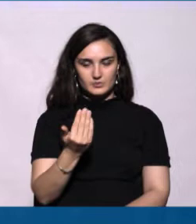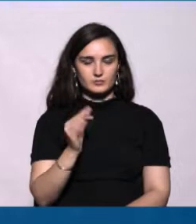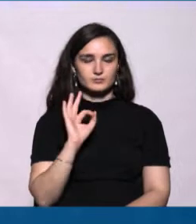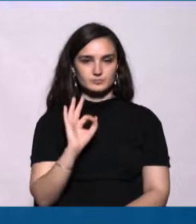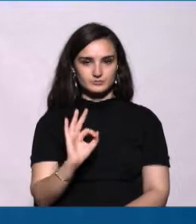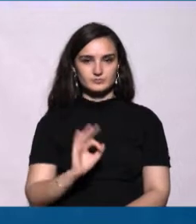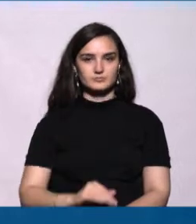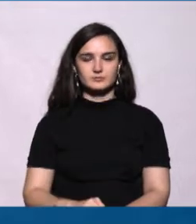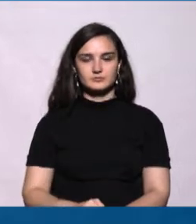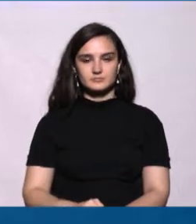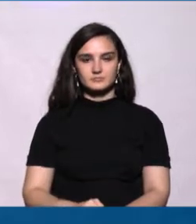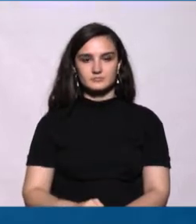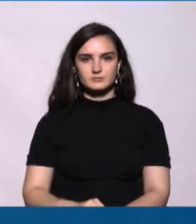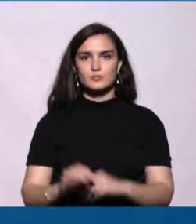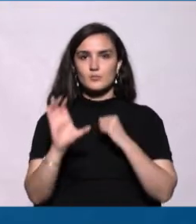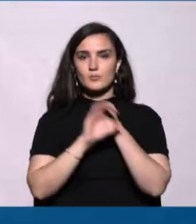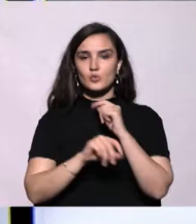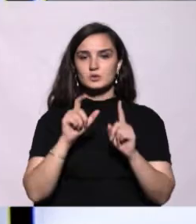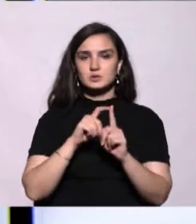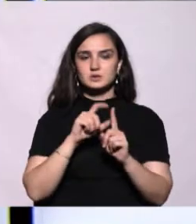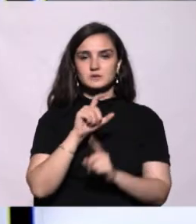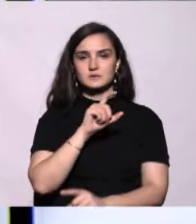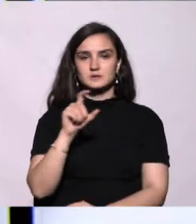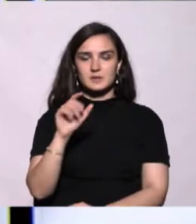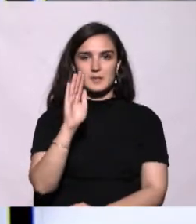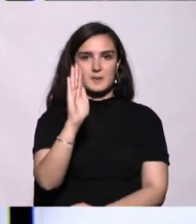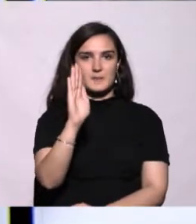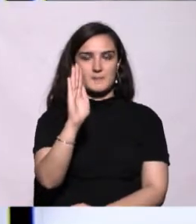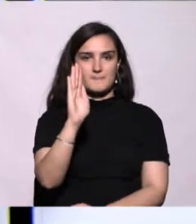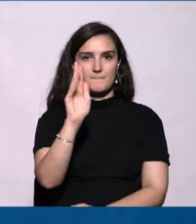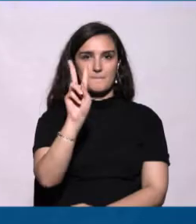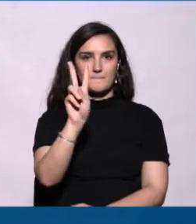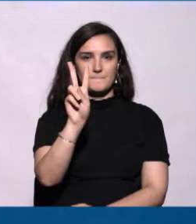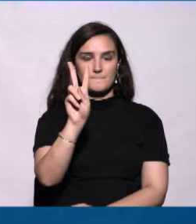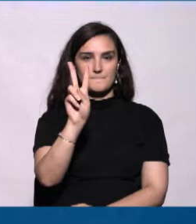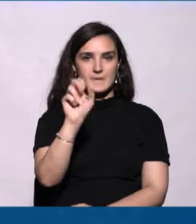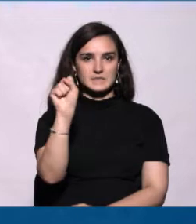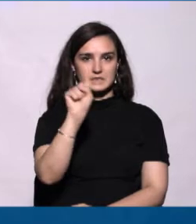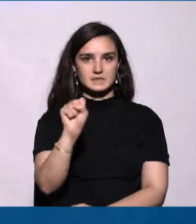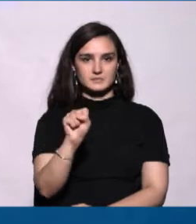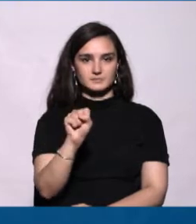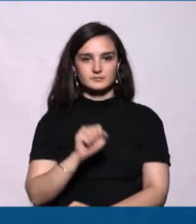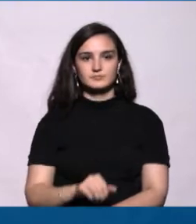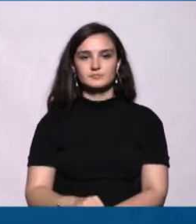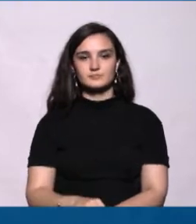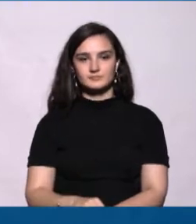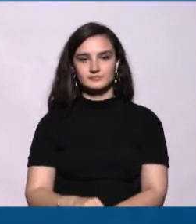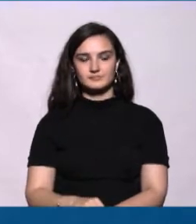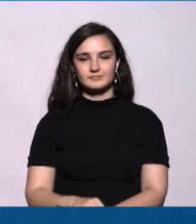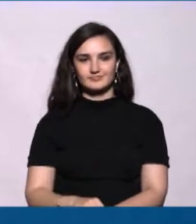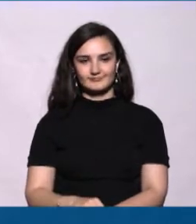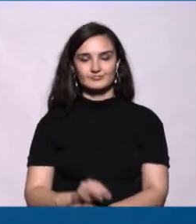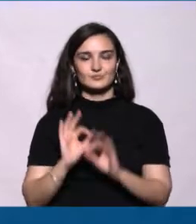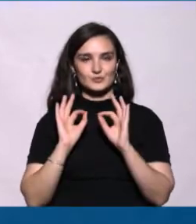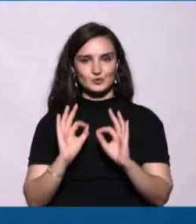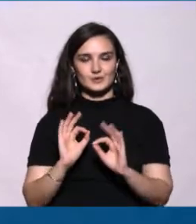job. Okay. Last word. Bus. Bus. All right, you got